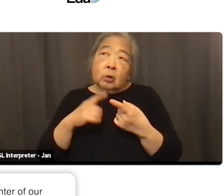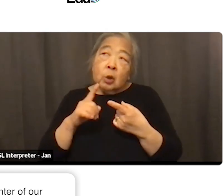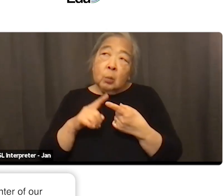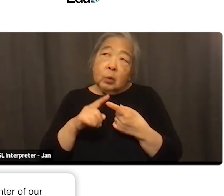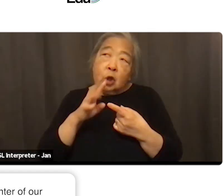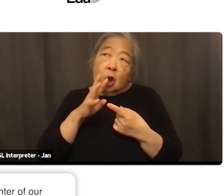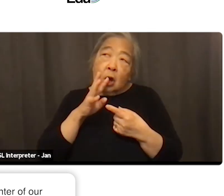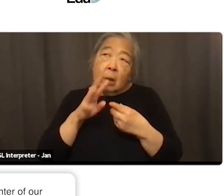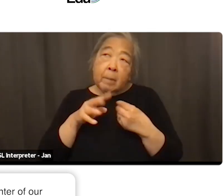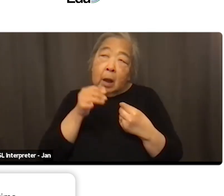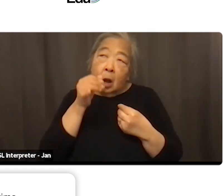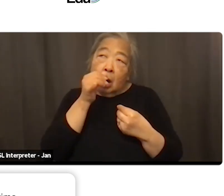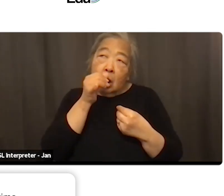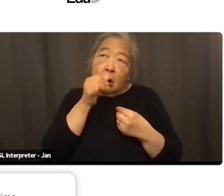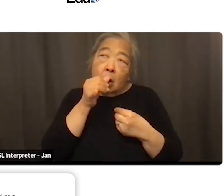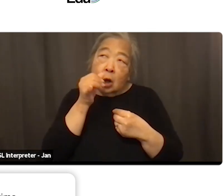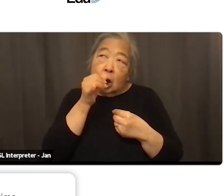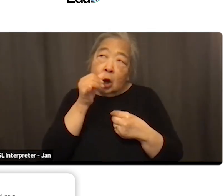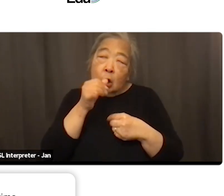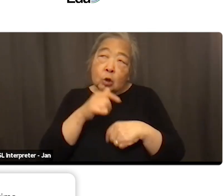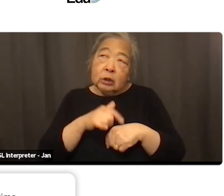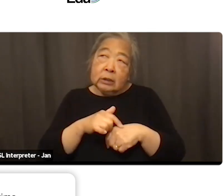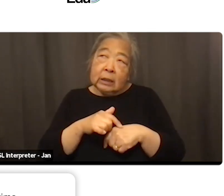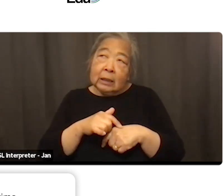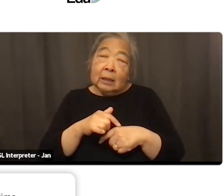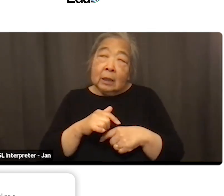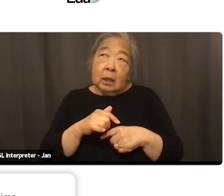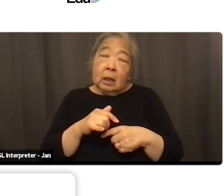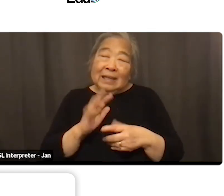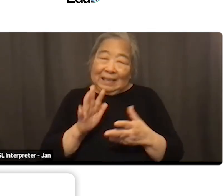because the center of ourself is beyond time,